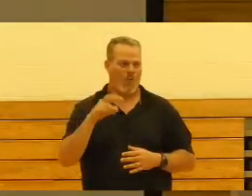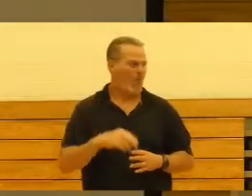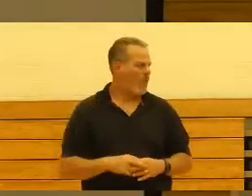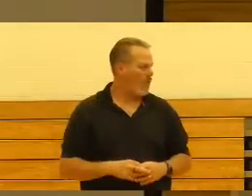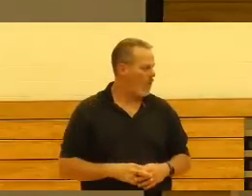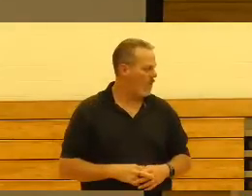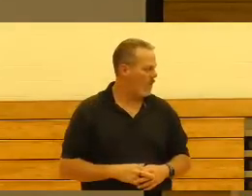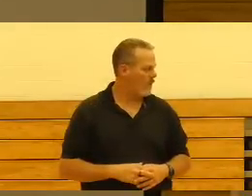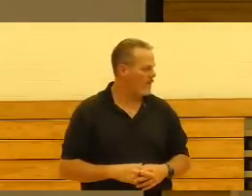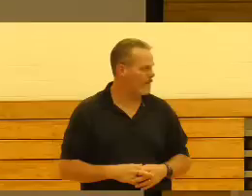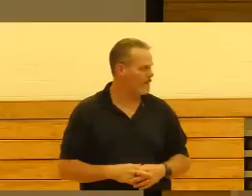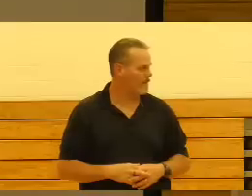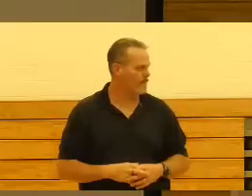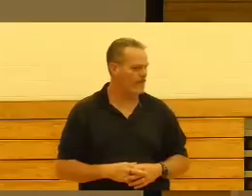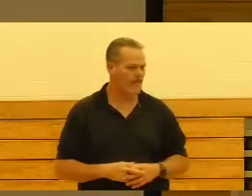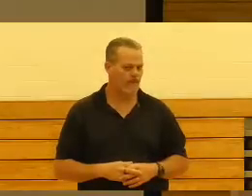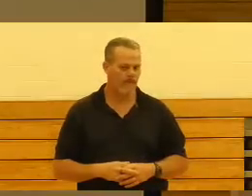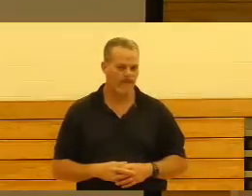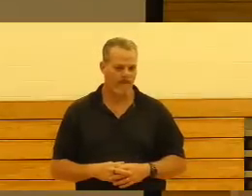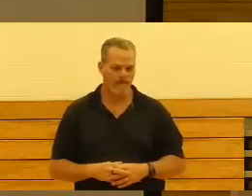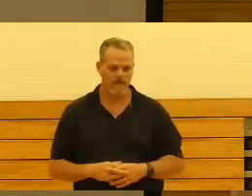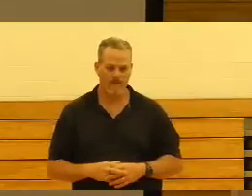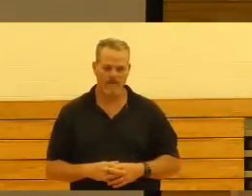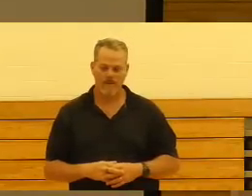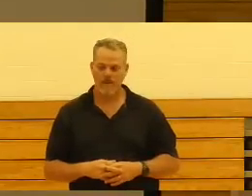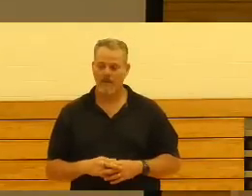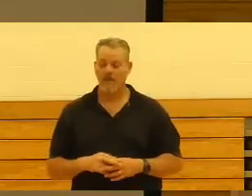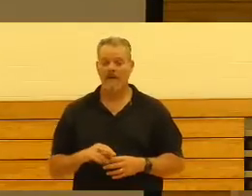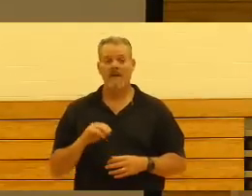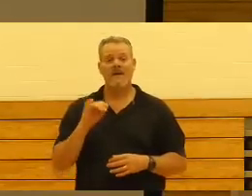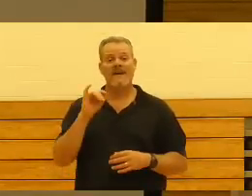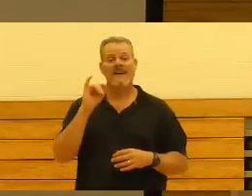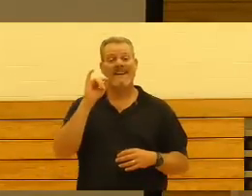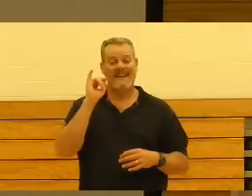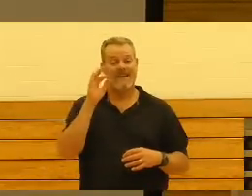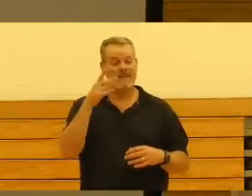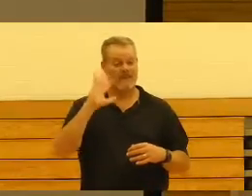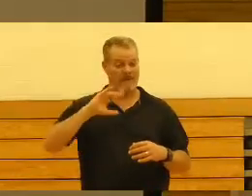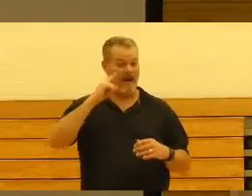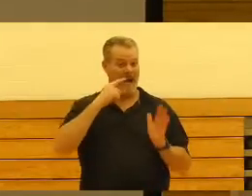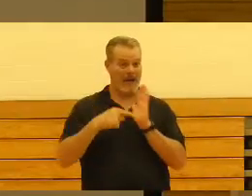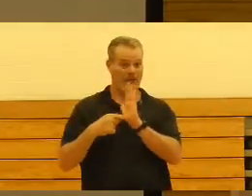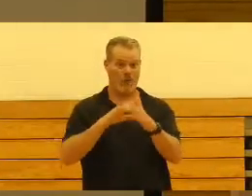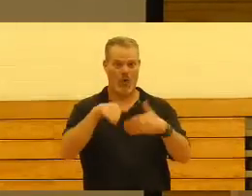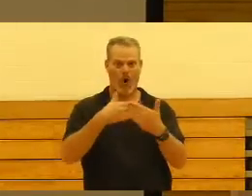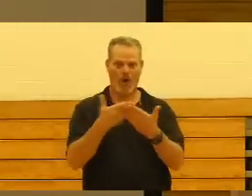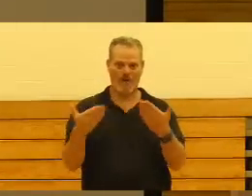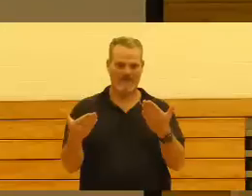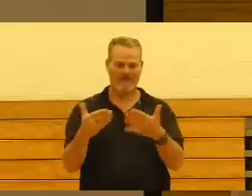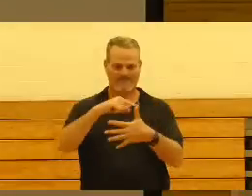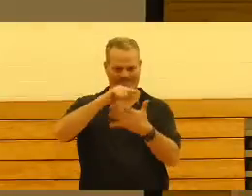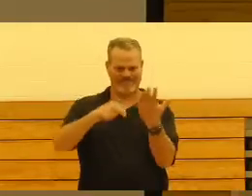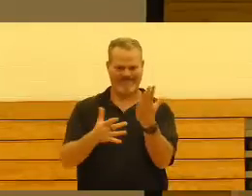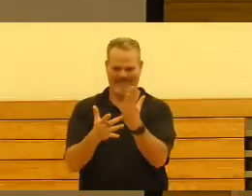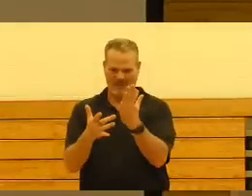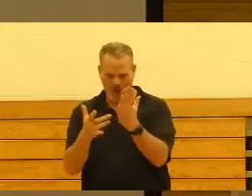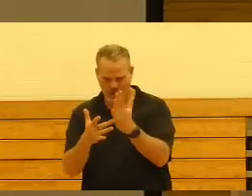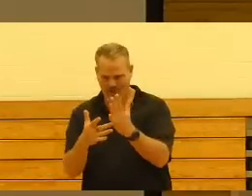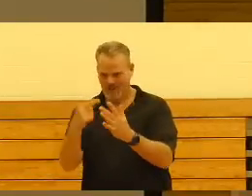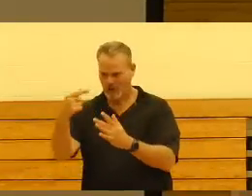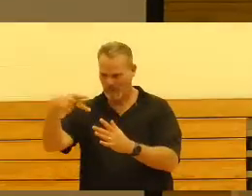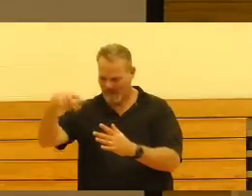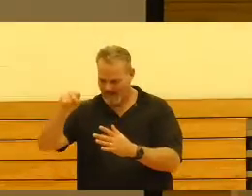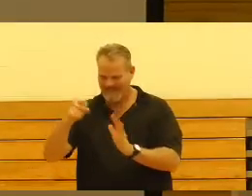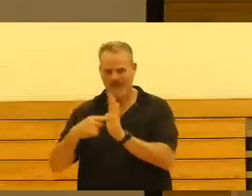Okay. If we take all of the GPS instruments that I showed on the monitoring network for Mauna Loa and show